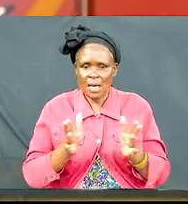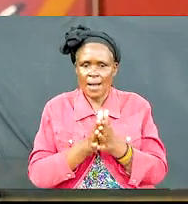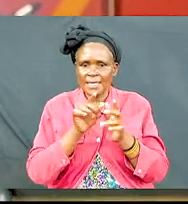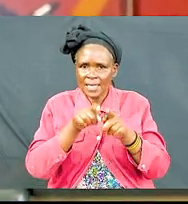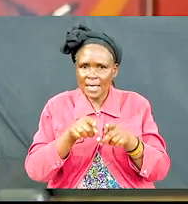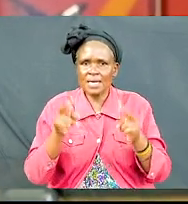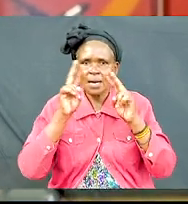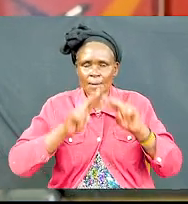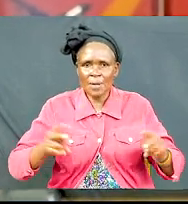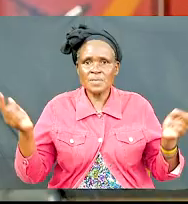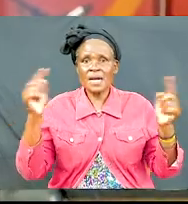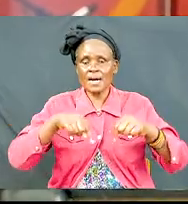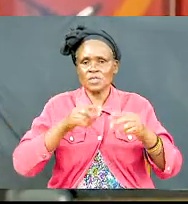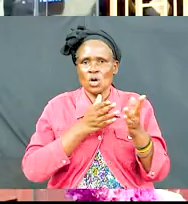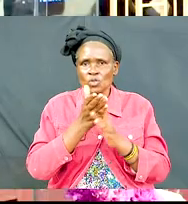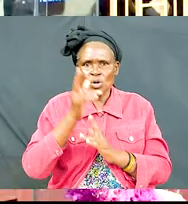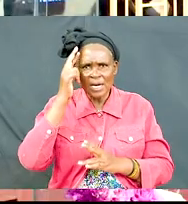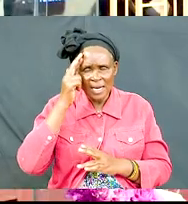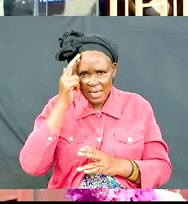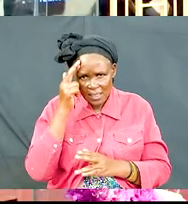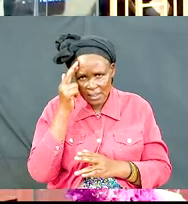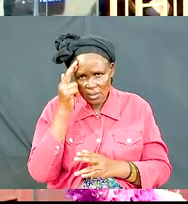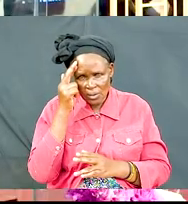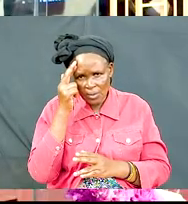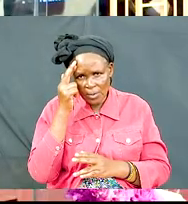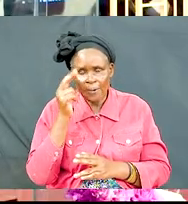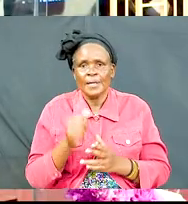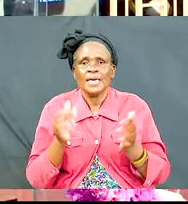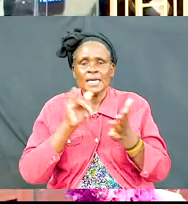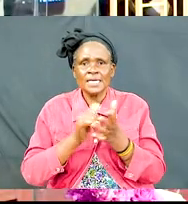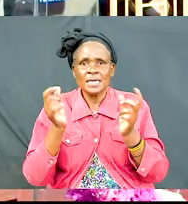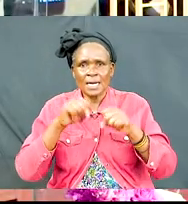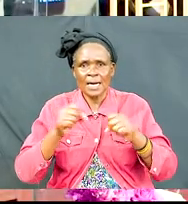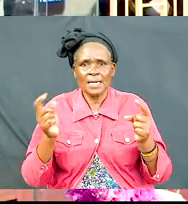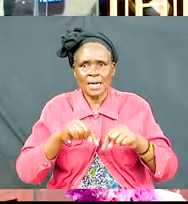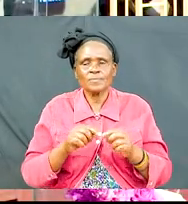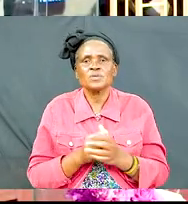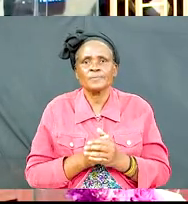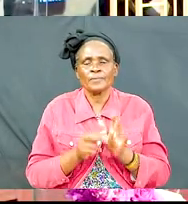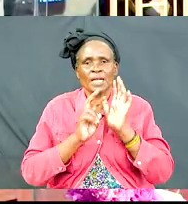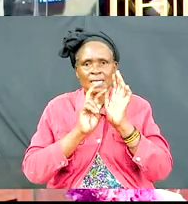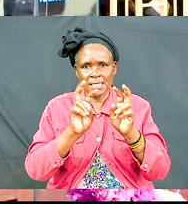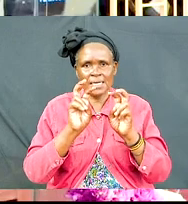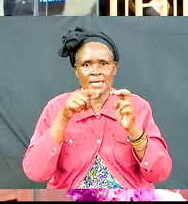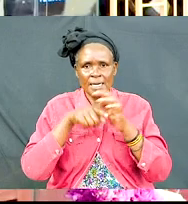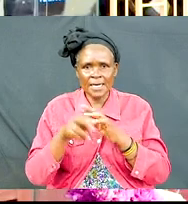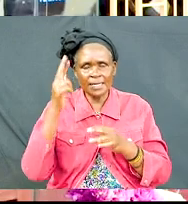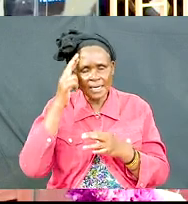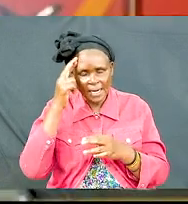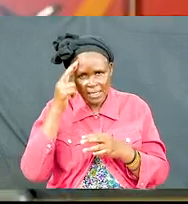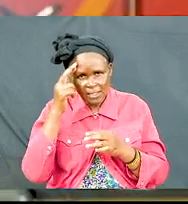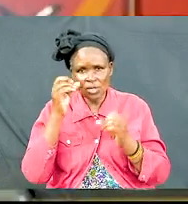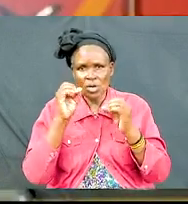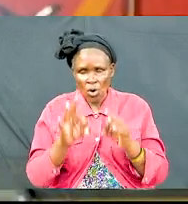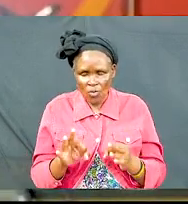peace comes through the realization. Worship team, please be coming. Can be seen in the realization